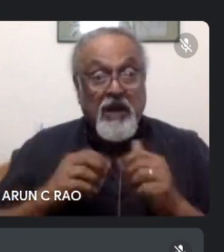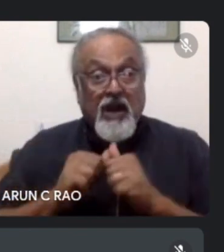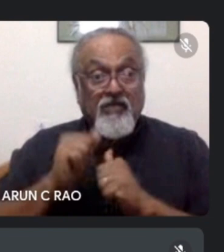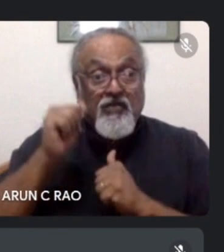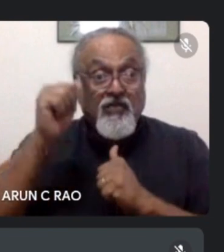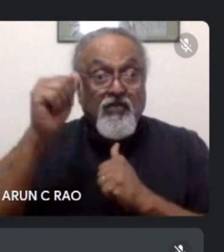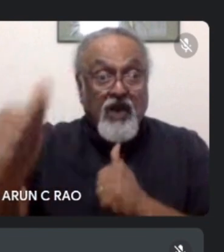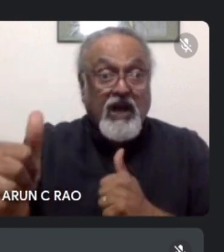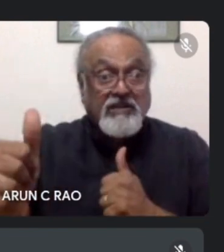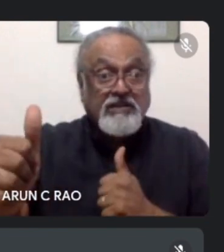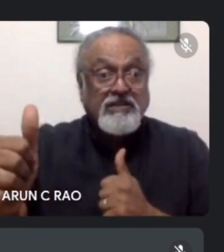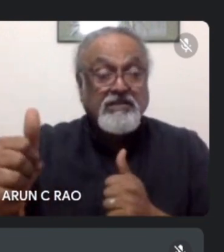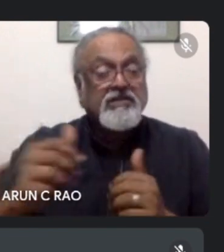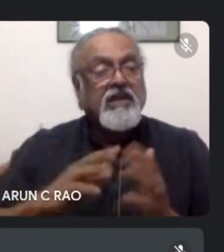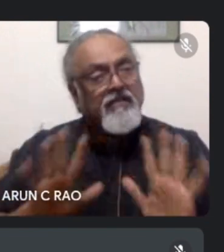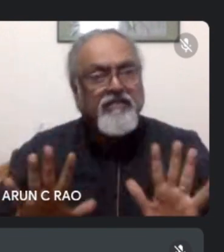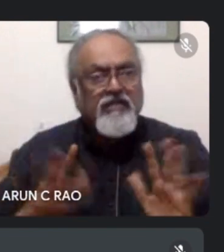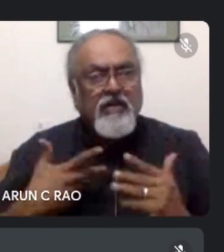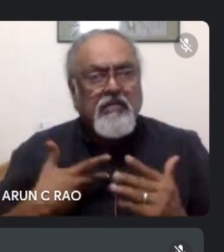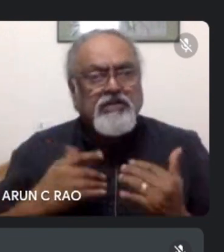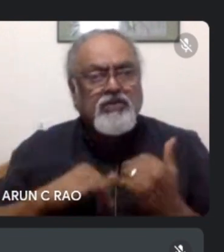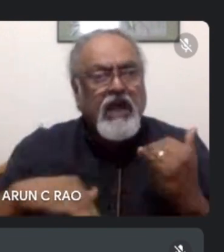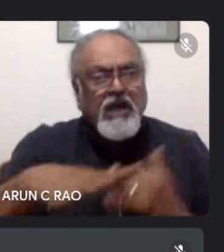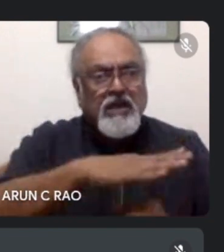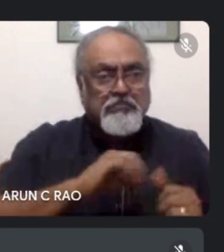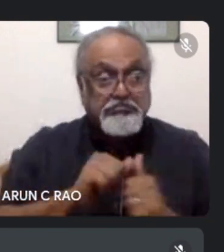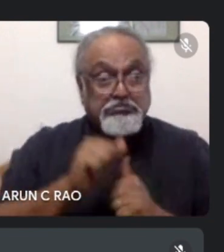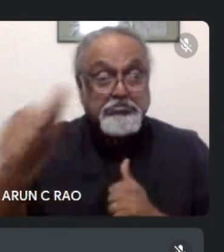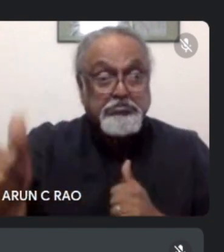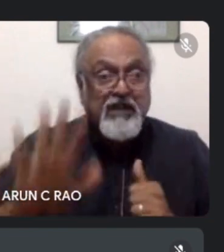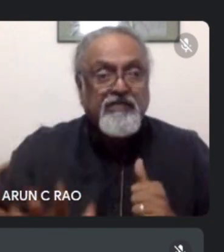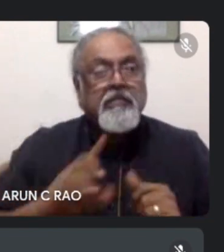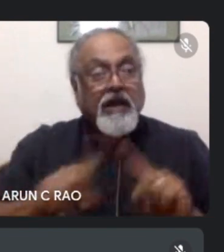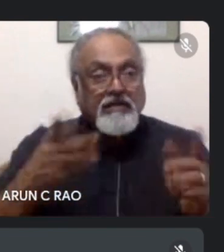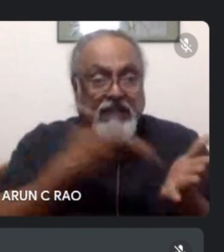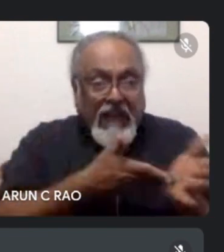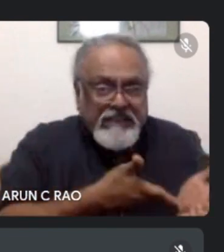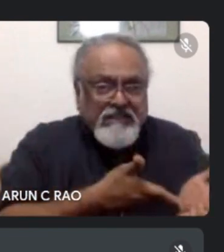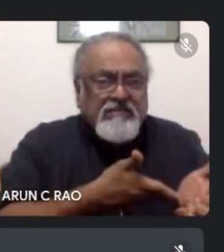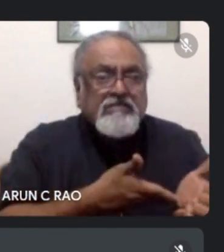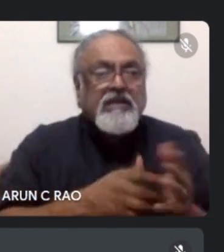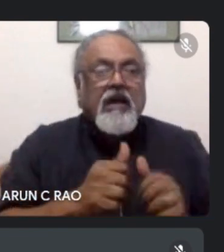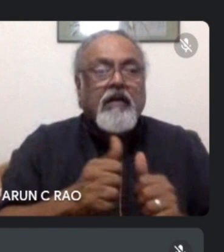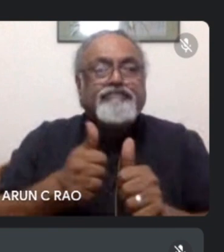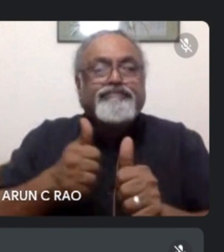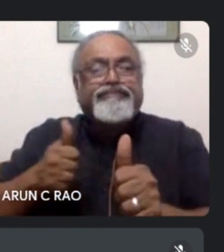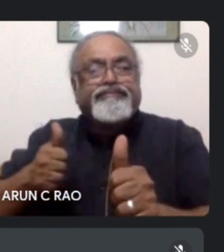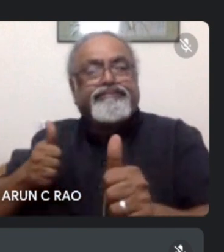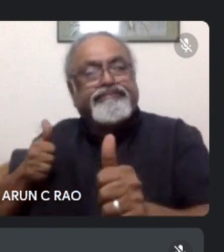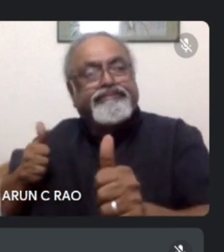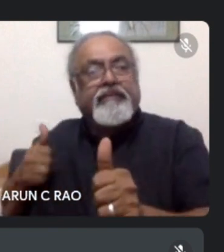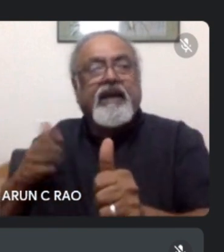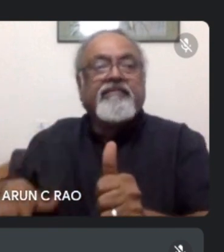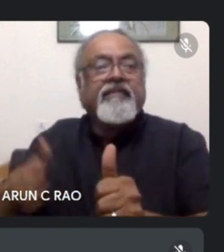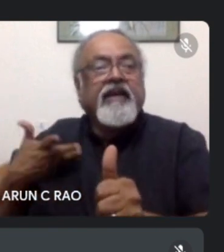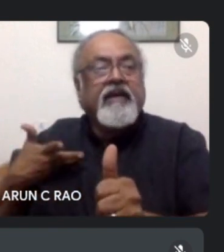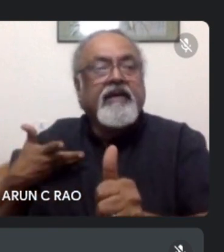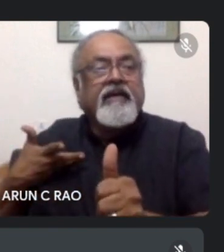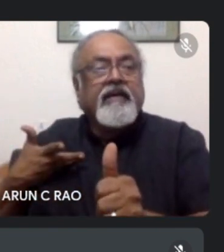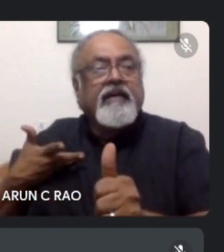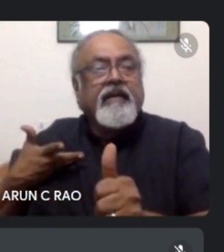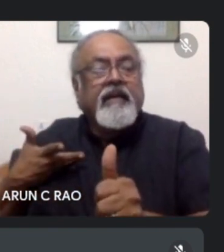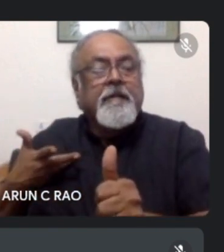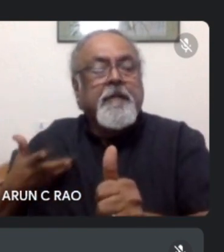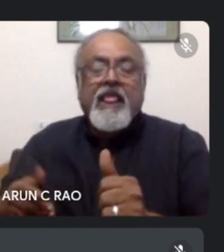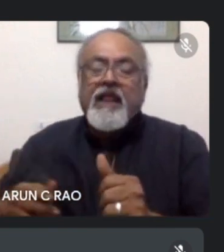is lagging behind somewhere between all these things. So I would really request the government, and through this